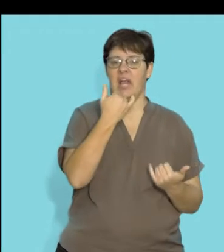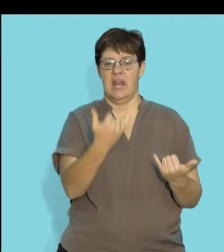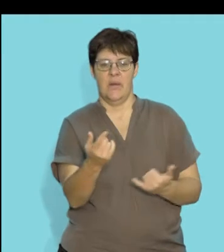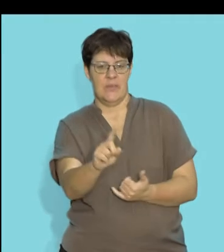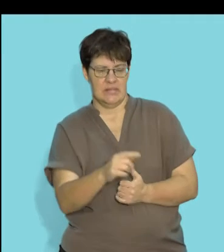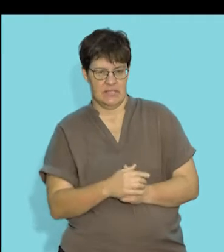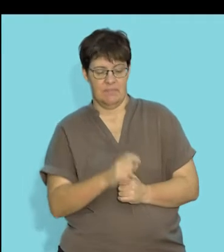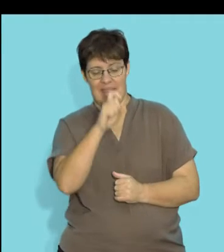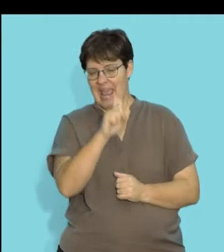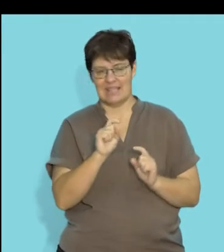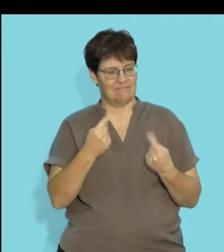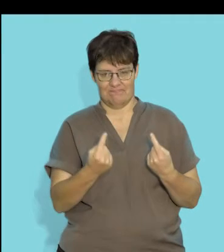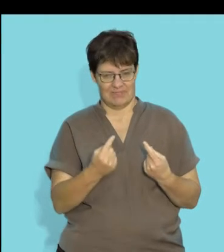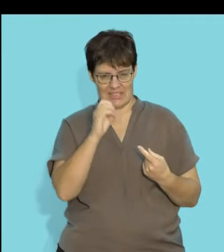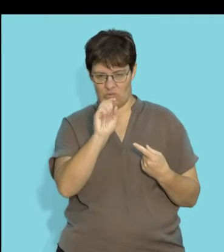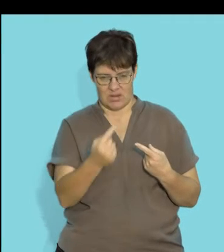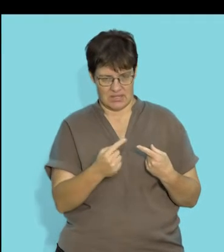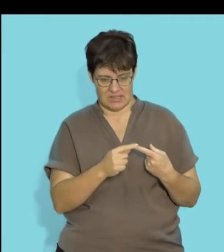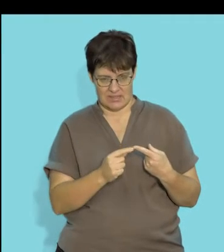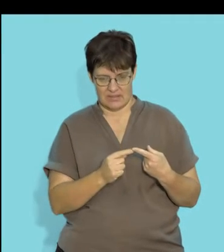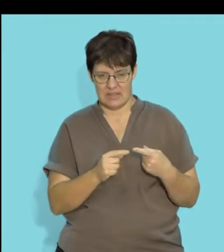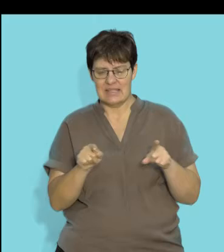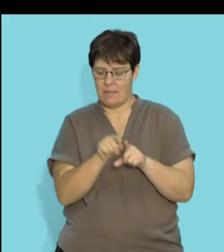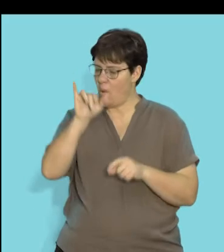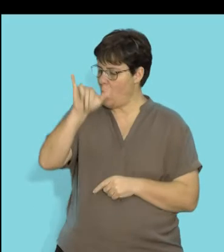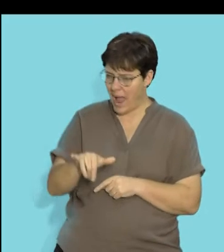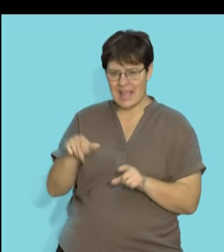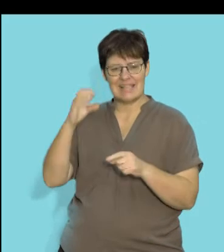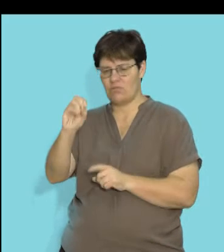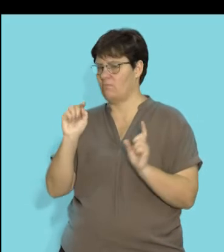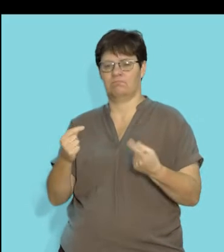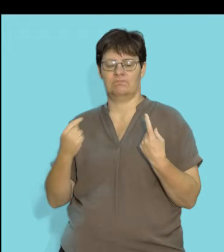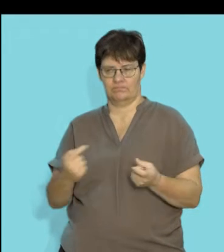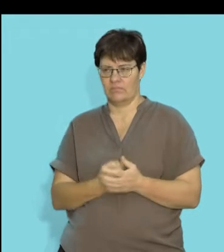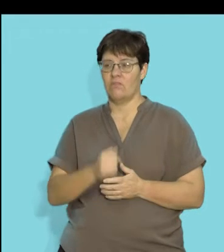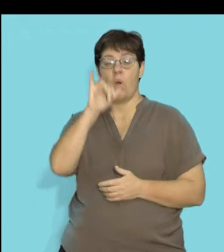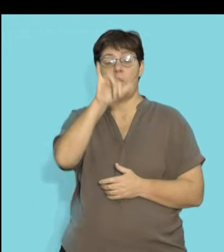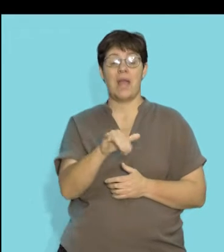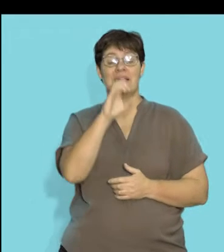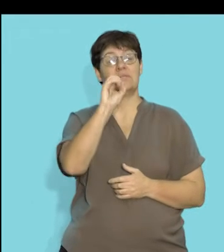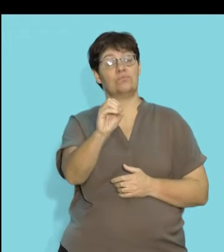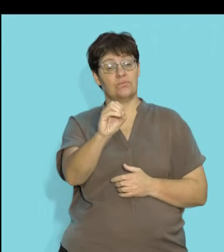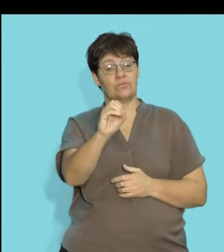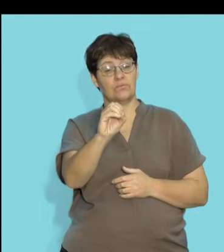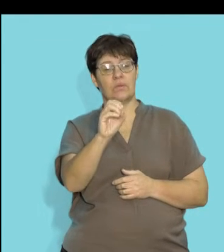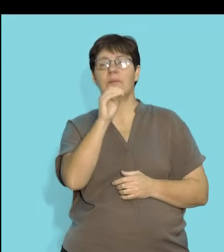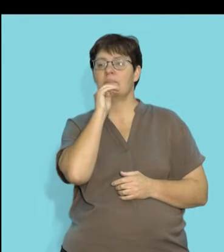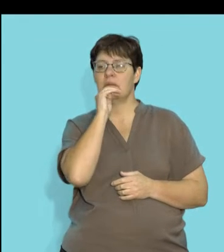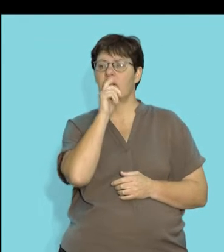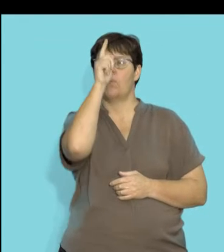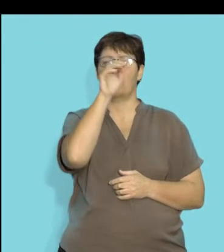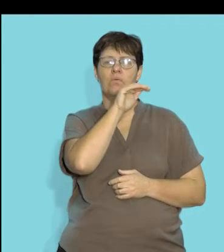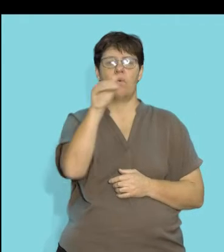just said, x cannot be 0, number 1. Even y cannot be 0. Because if you make y 0, it means this